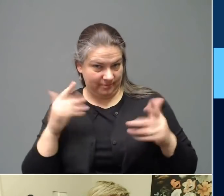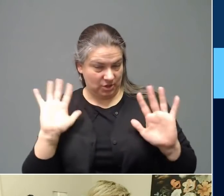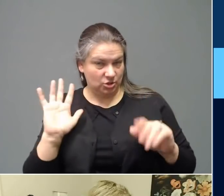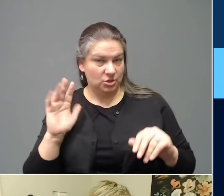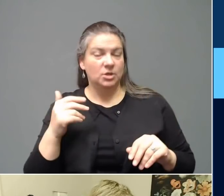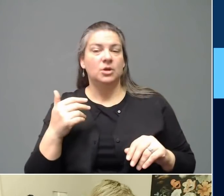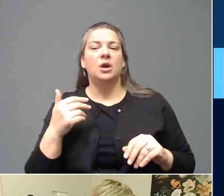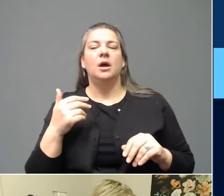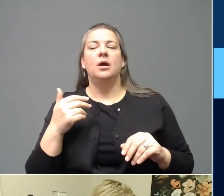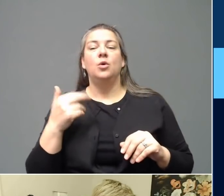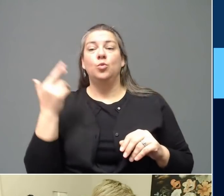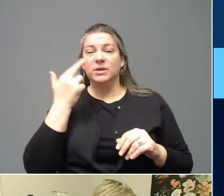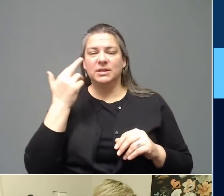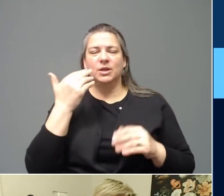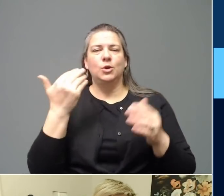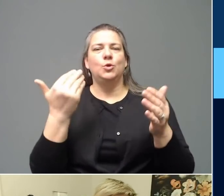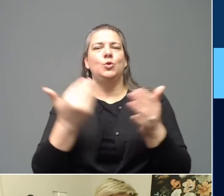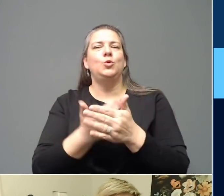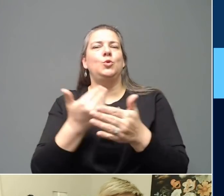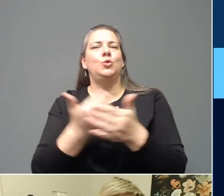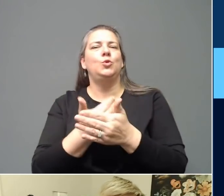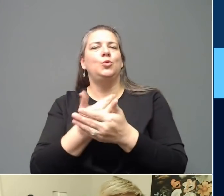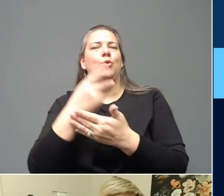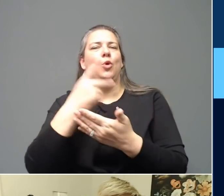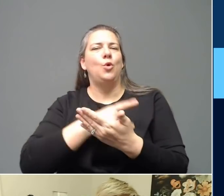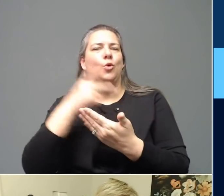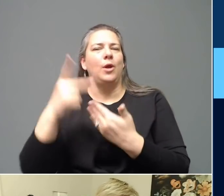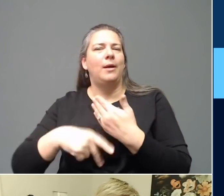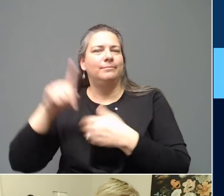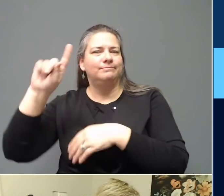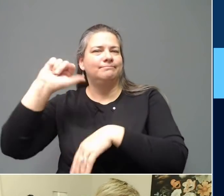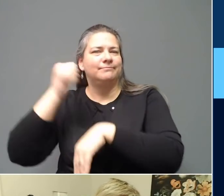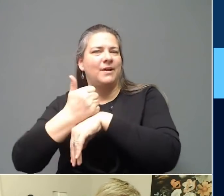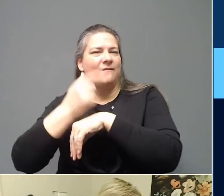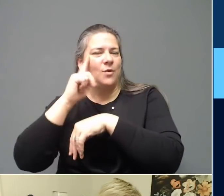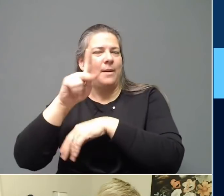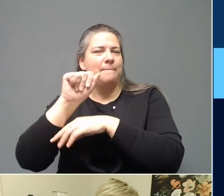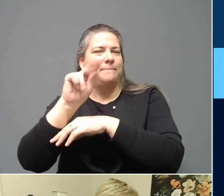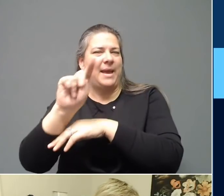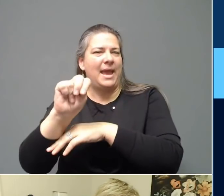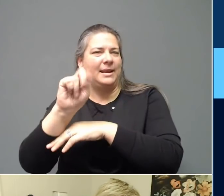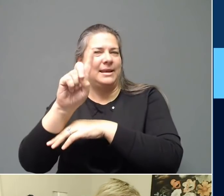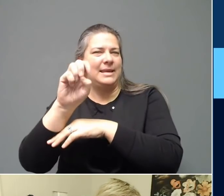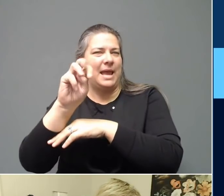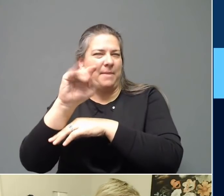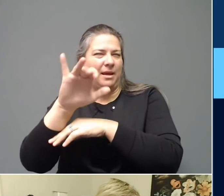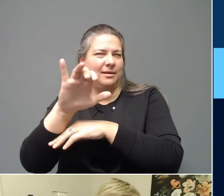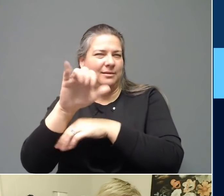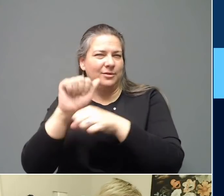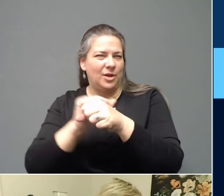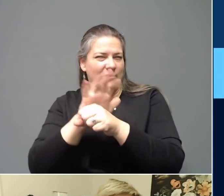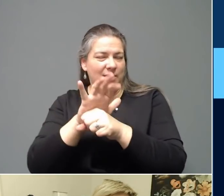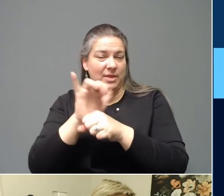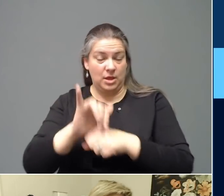the new pandemic-related programs, where prior to the pandemic, our average payment rate was only